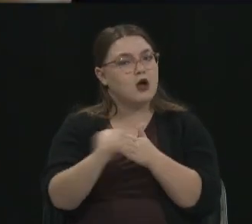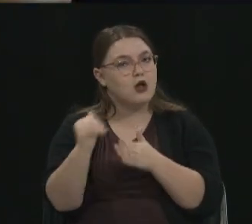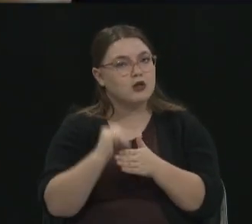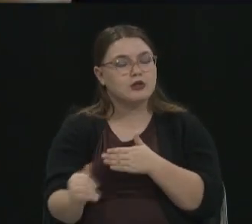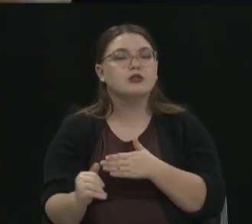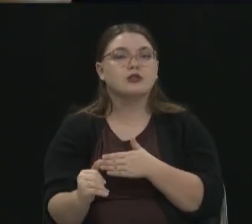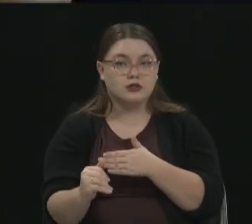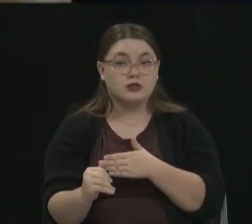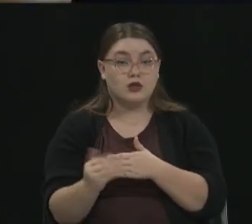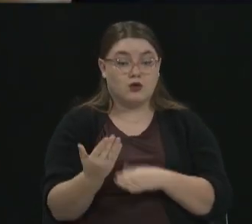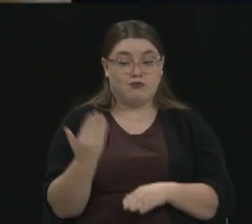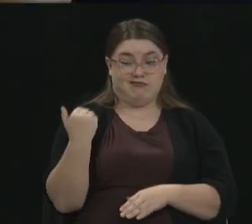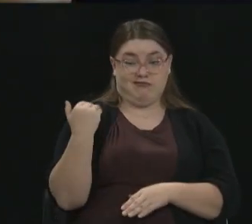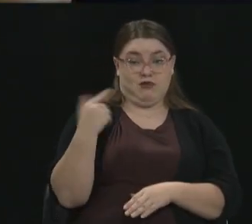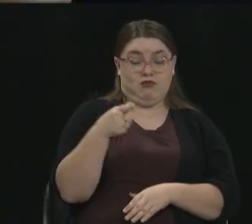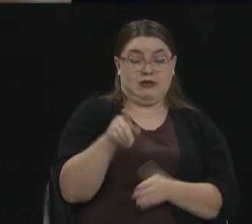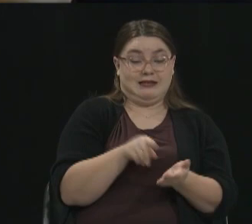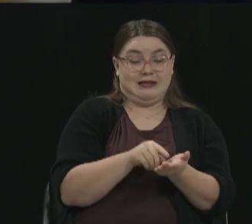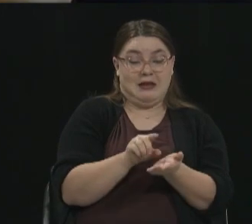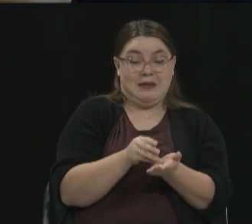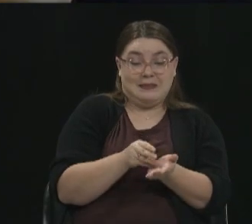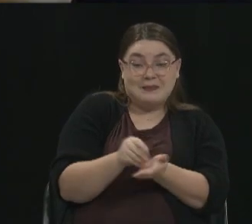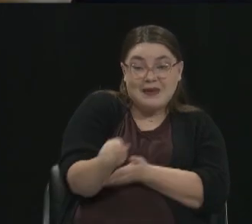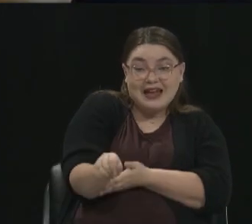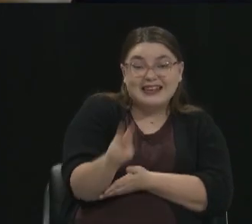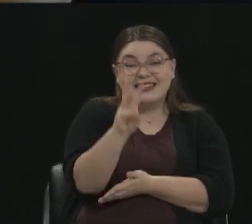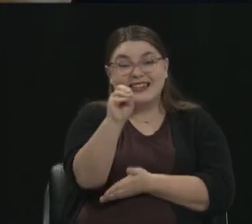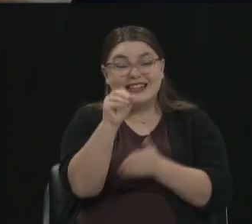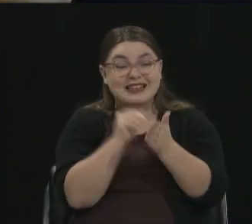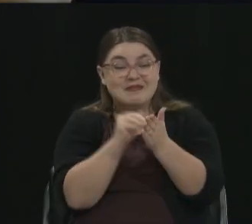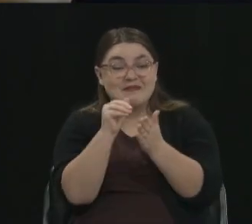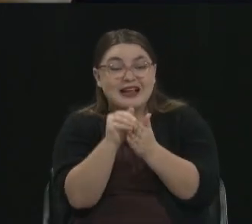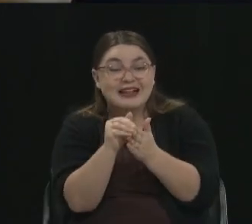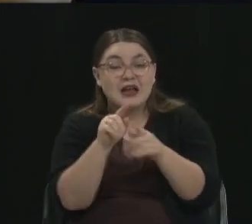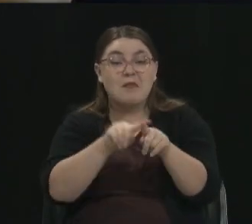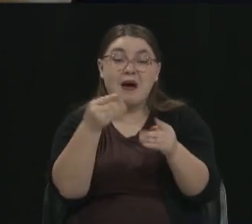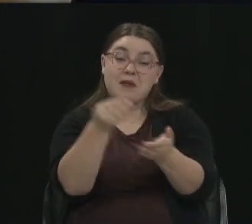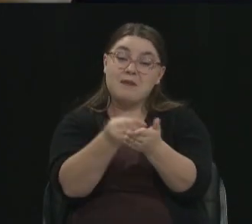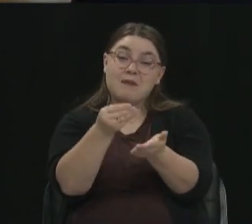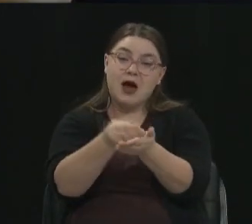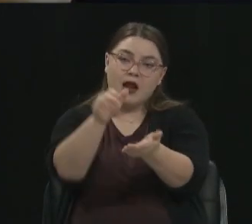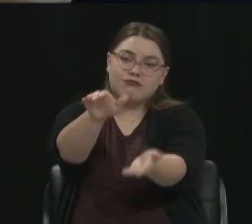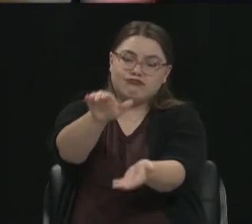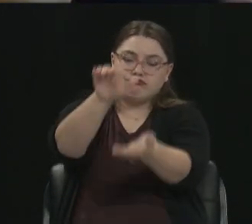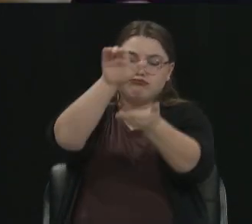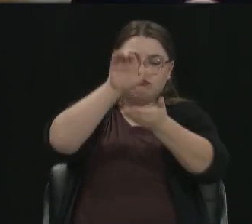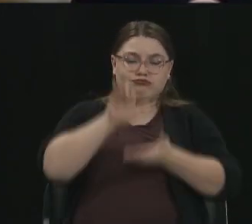only spent 60 million, and you're going to get over $1 billion payoff.